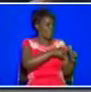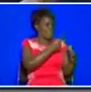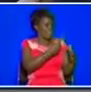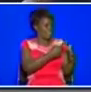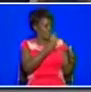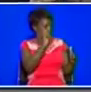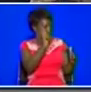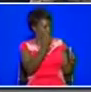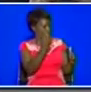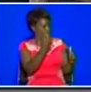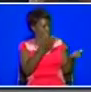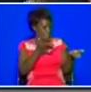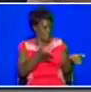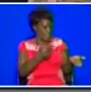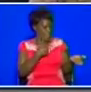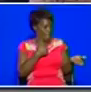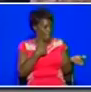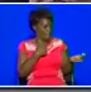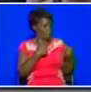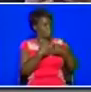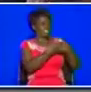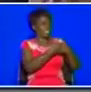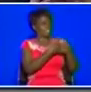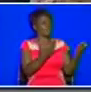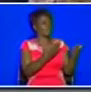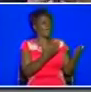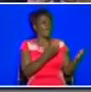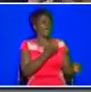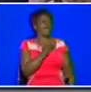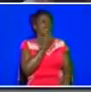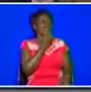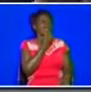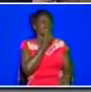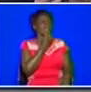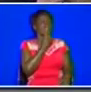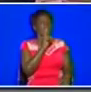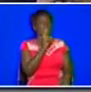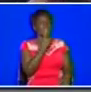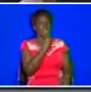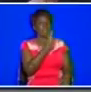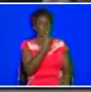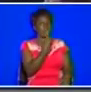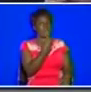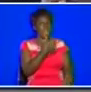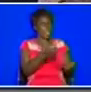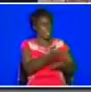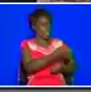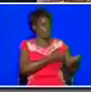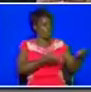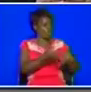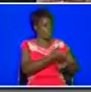Kenya, where we are tracing our challenge, is that Jomo Kenyatta said, seek ye first the economic